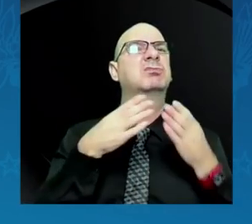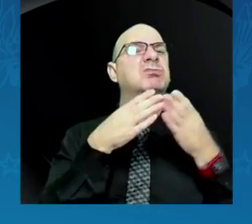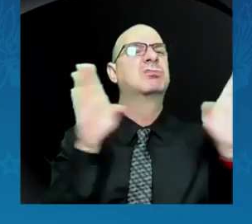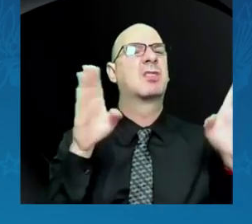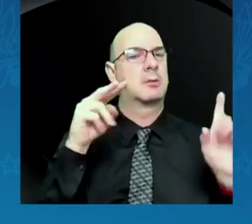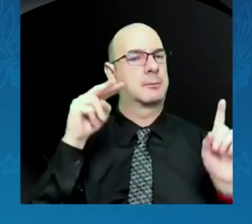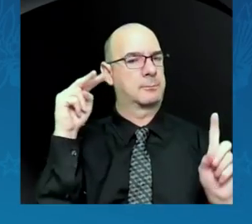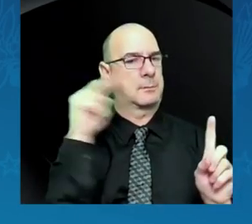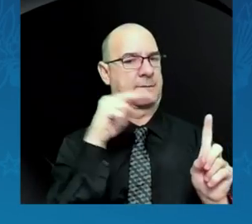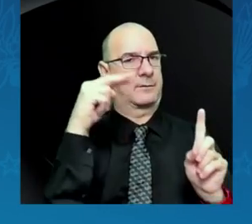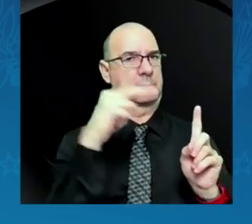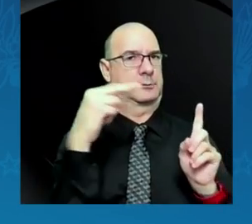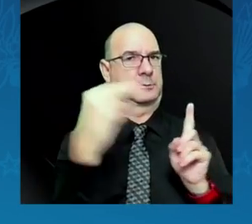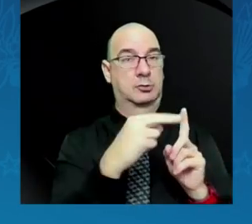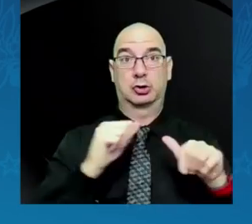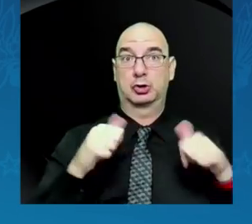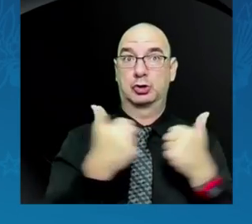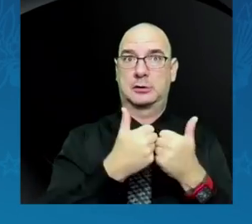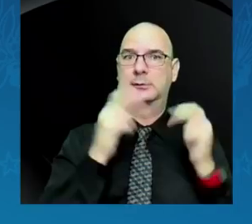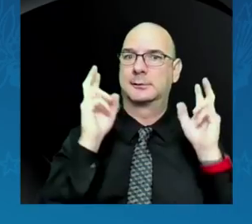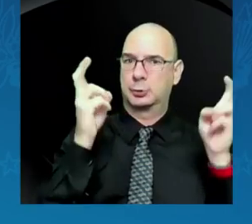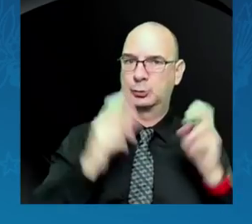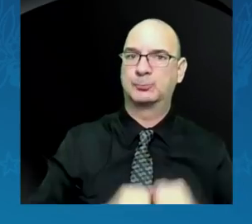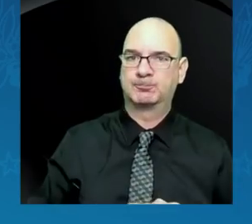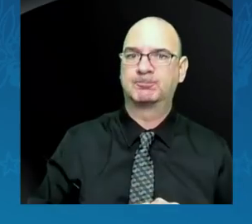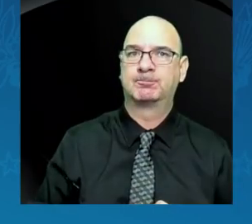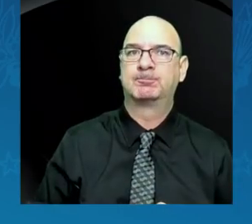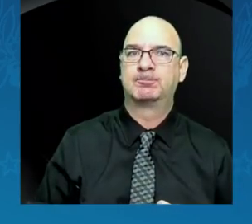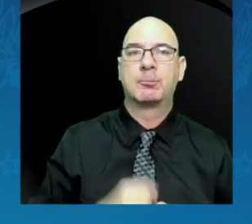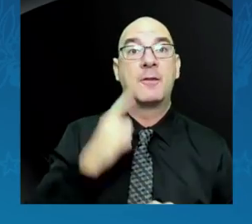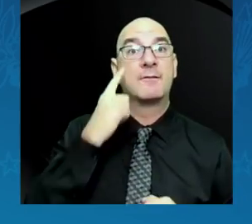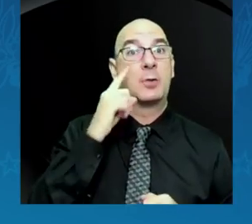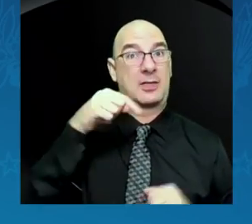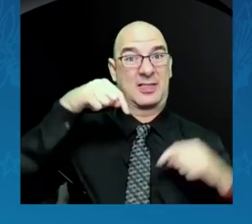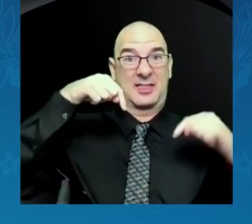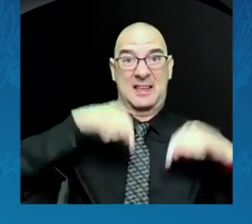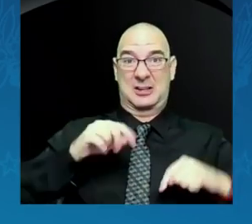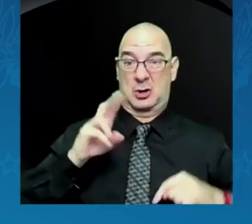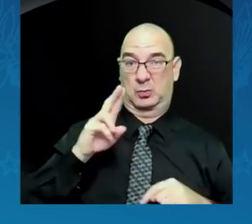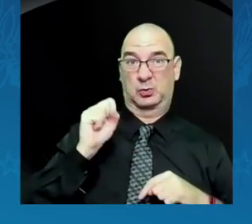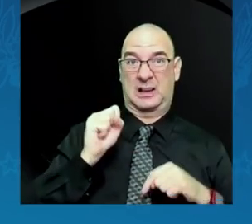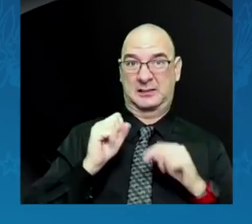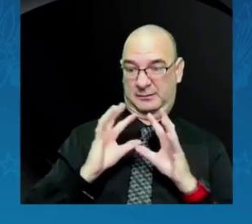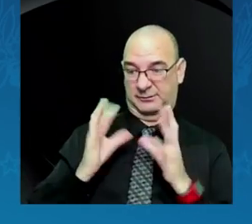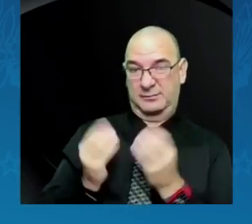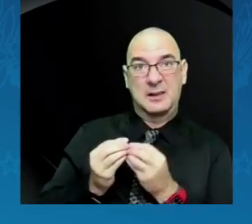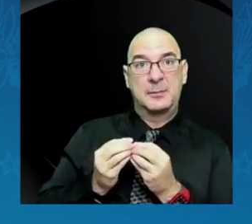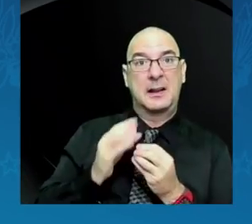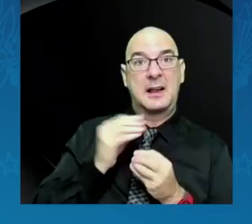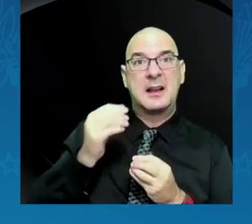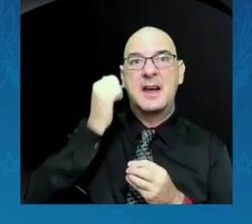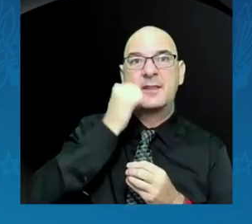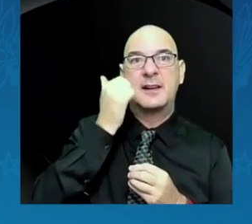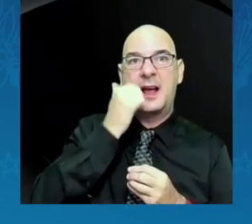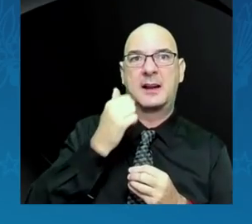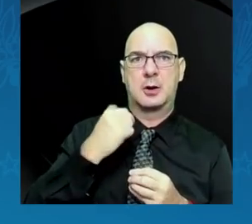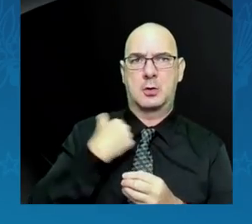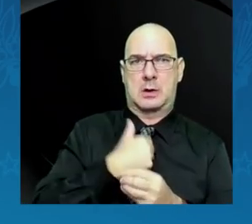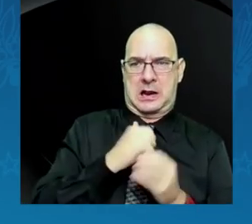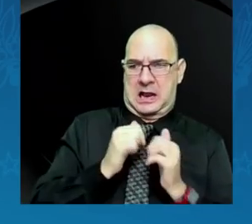American public, for families every day when folks are trying to think about how they're going to get products they need. Our